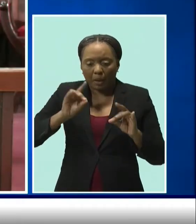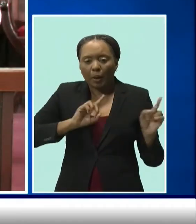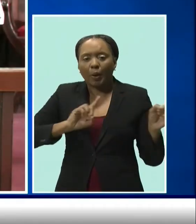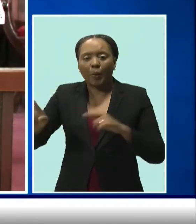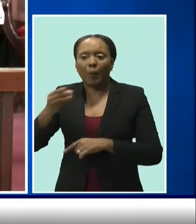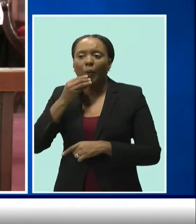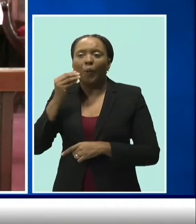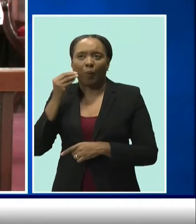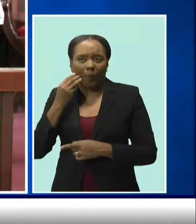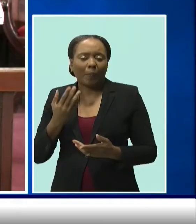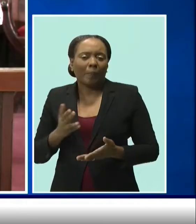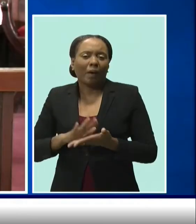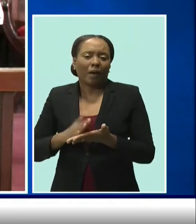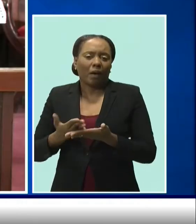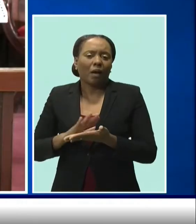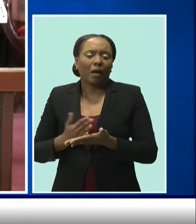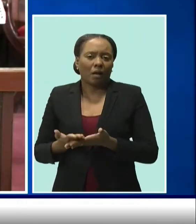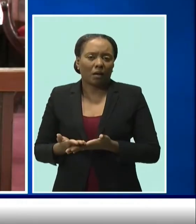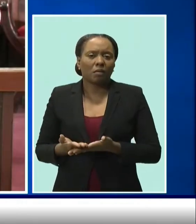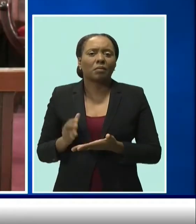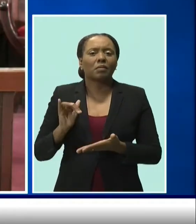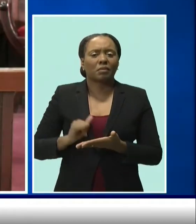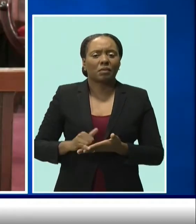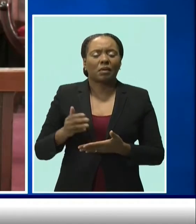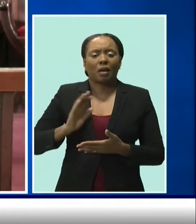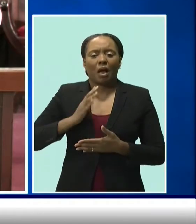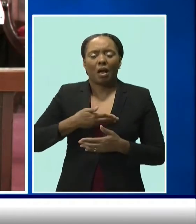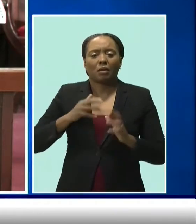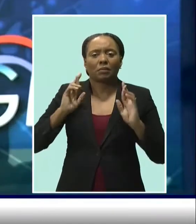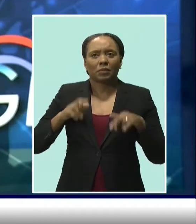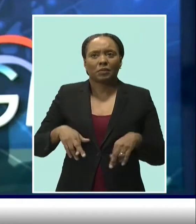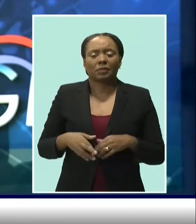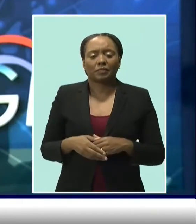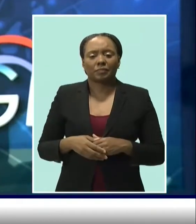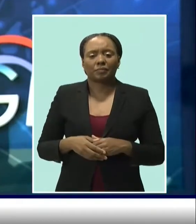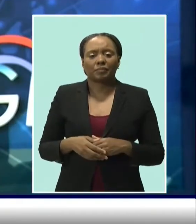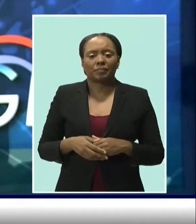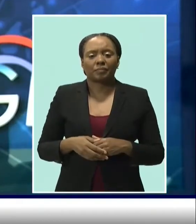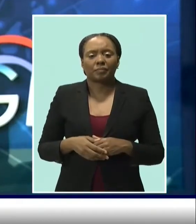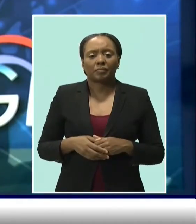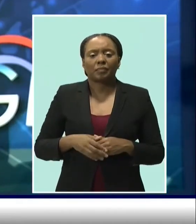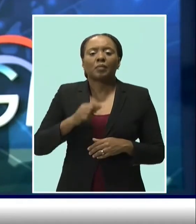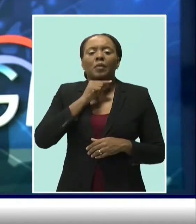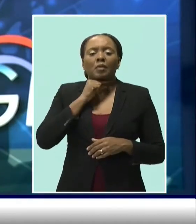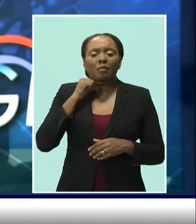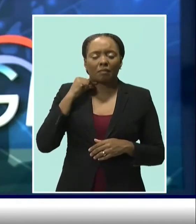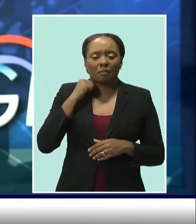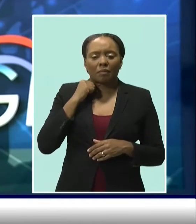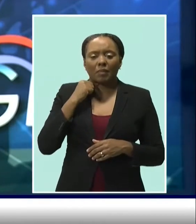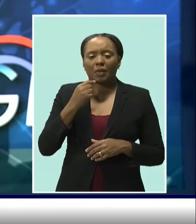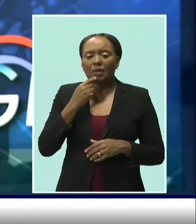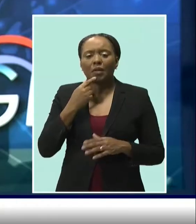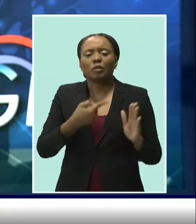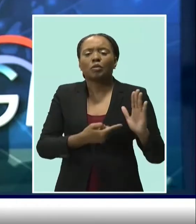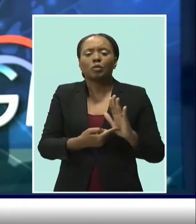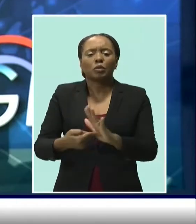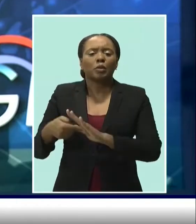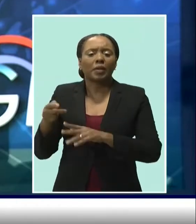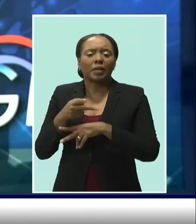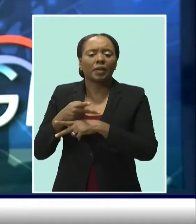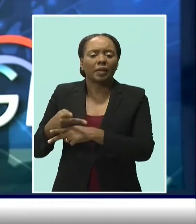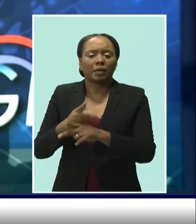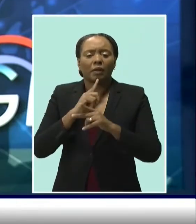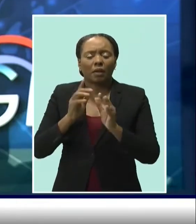terms of the response to COVID that we have been doing. Reverend Hines also says showing care for each other